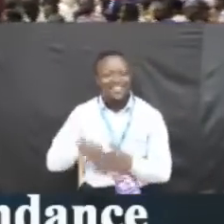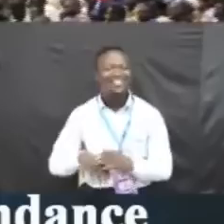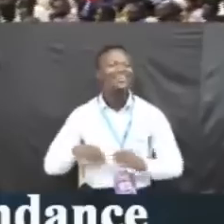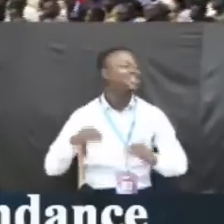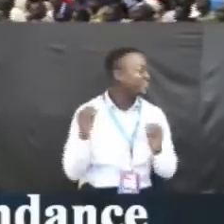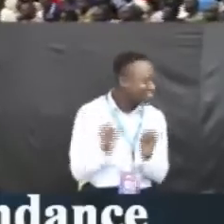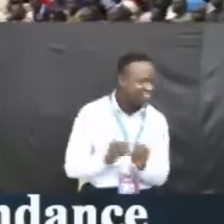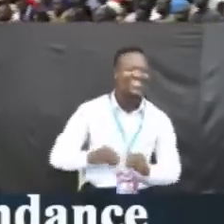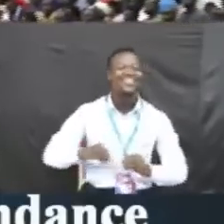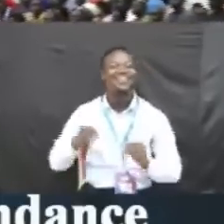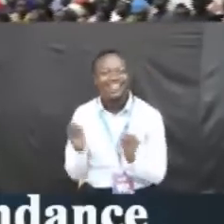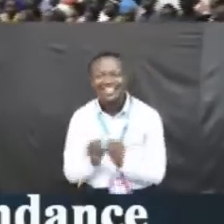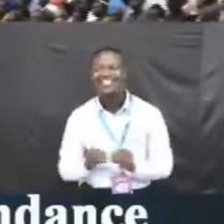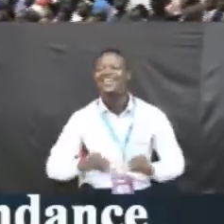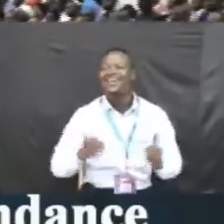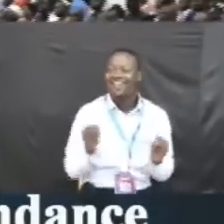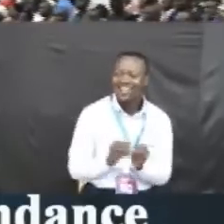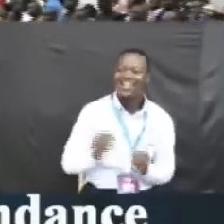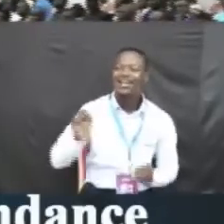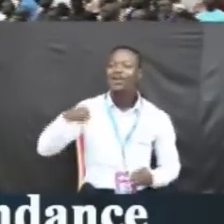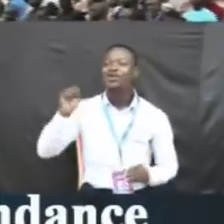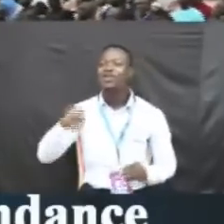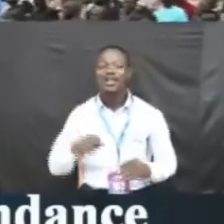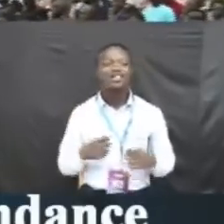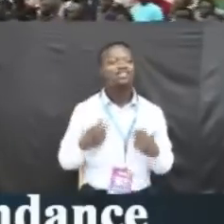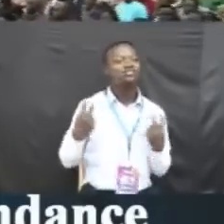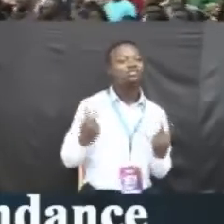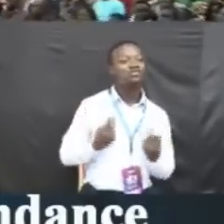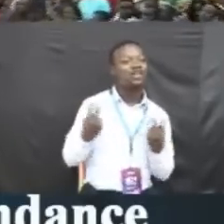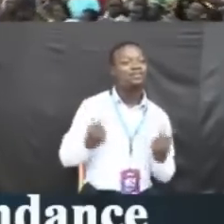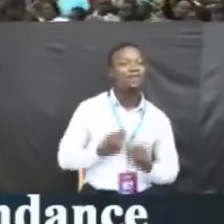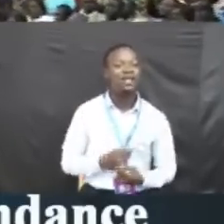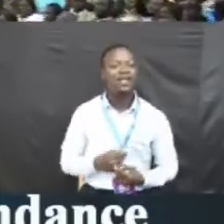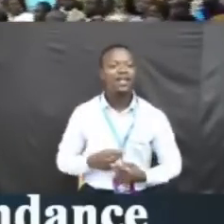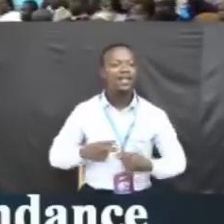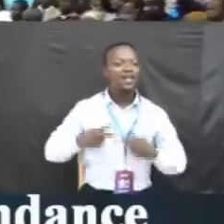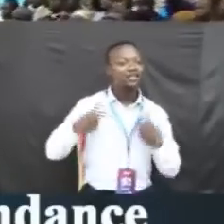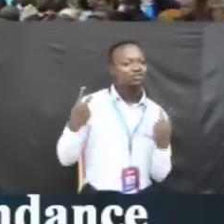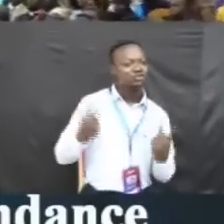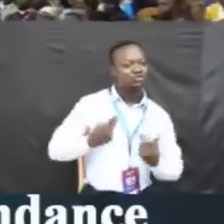dripping up. Dripping up.